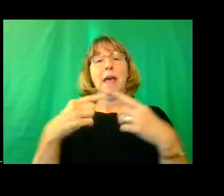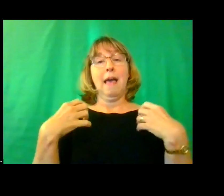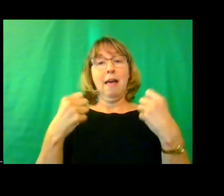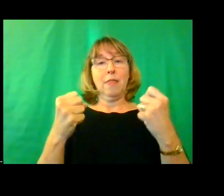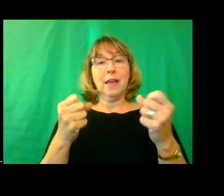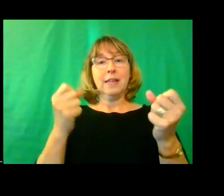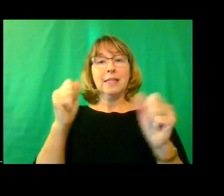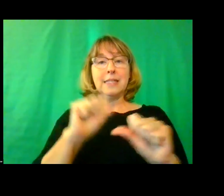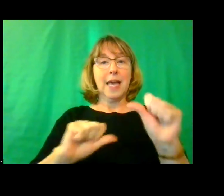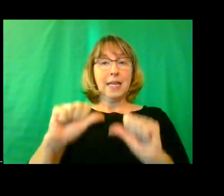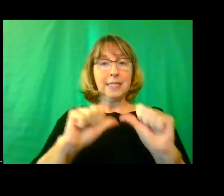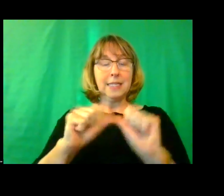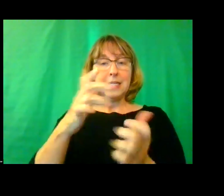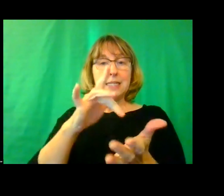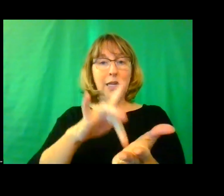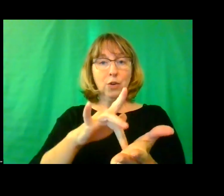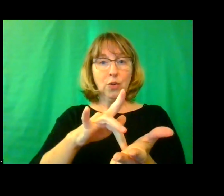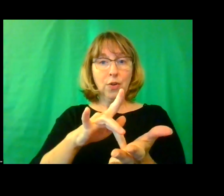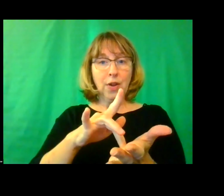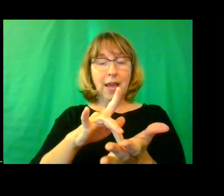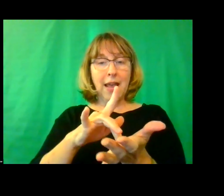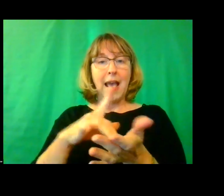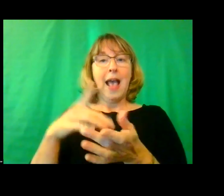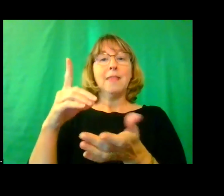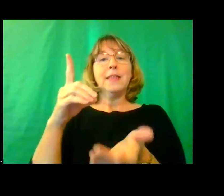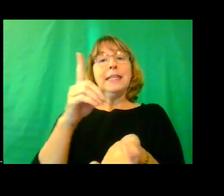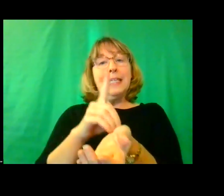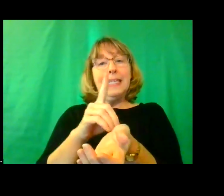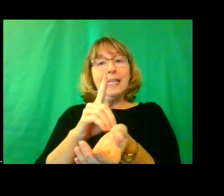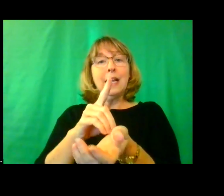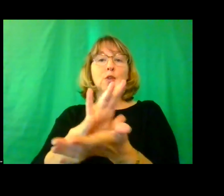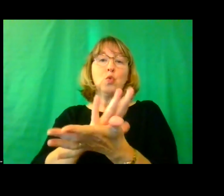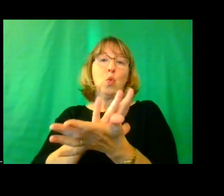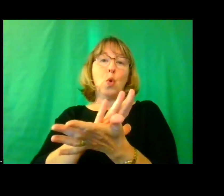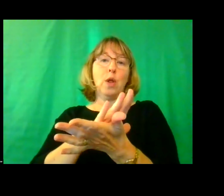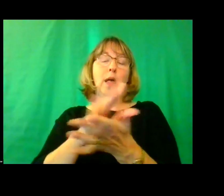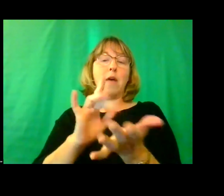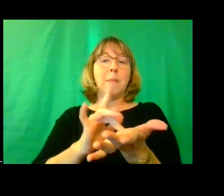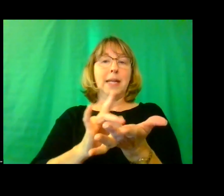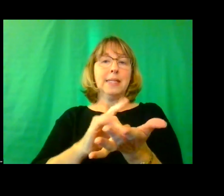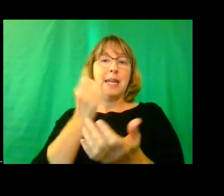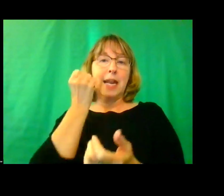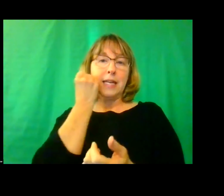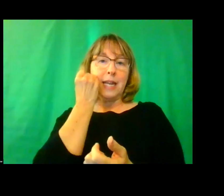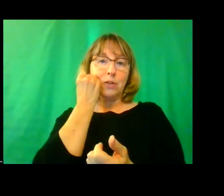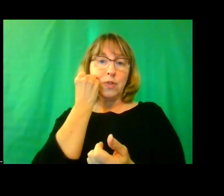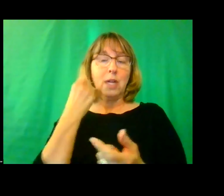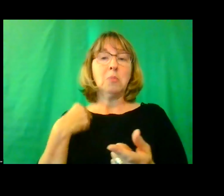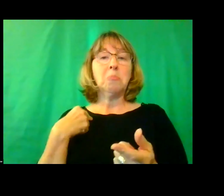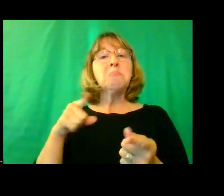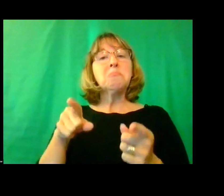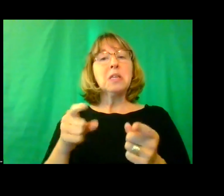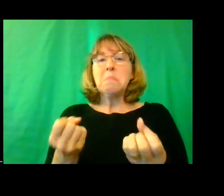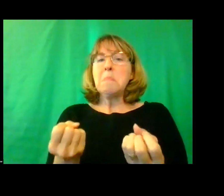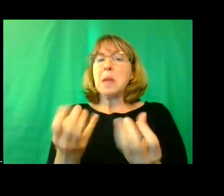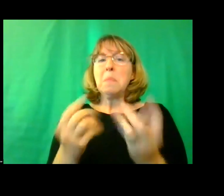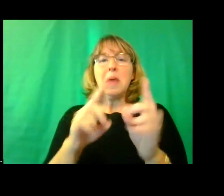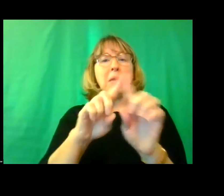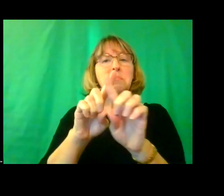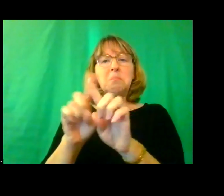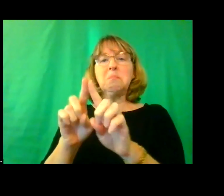dean for research at the School of Medicine and Dentistry. Dr. Corey-Slechta has served on numerous national review and